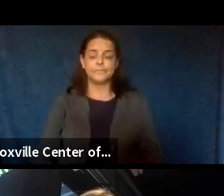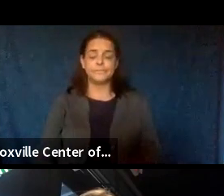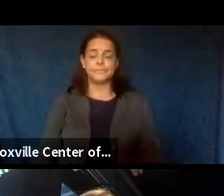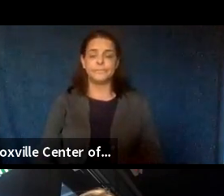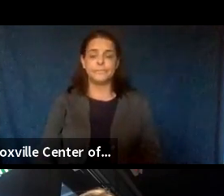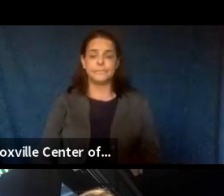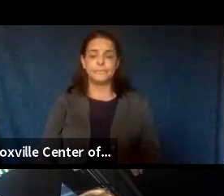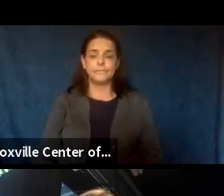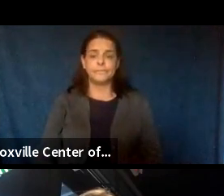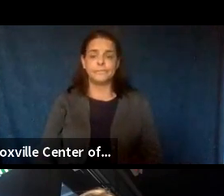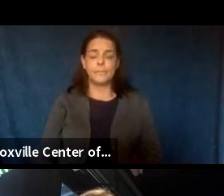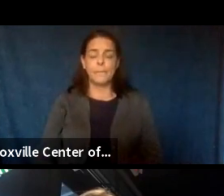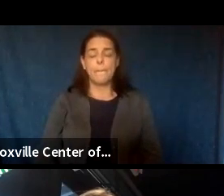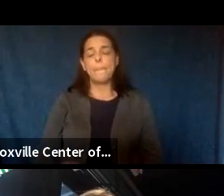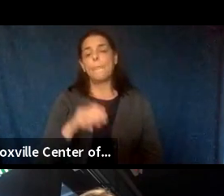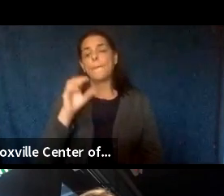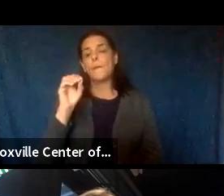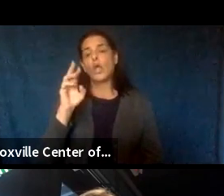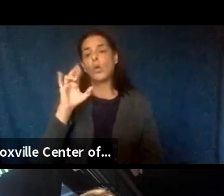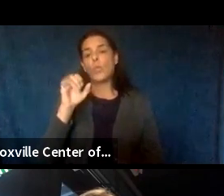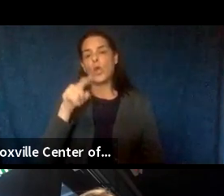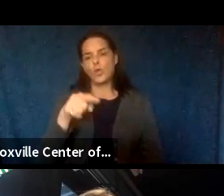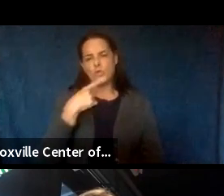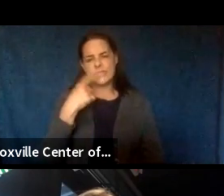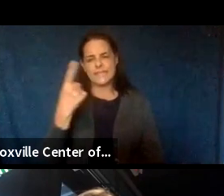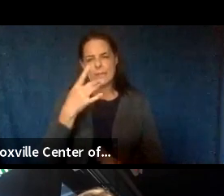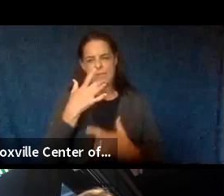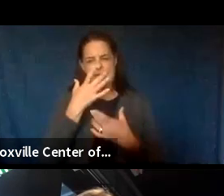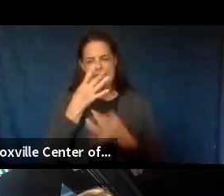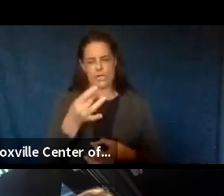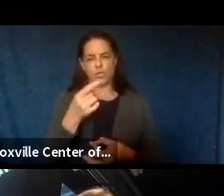I mean, you said something interesting that you're telling us that there are